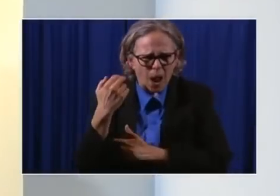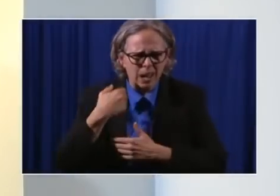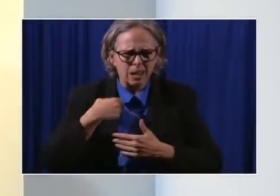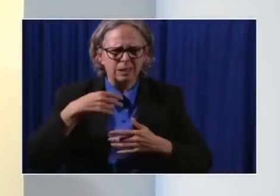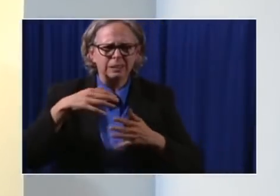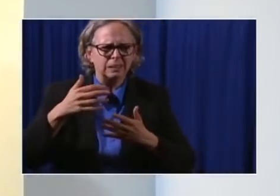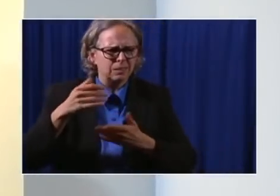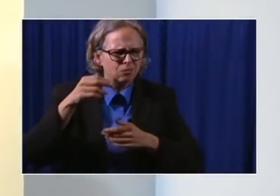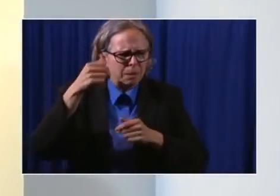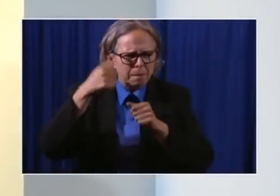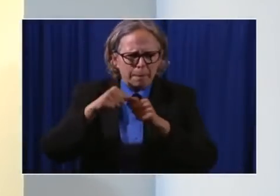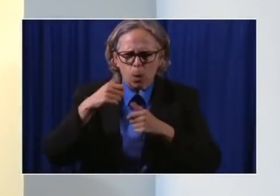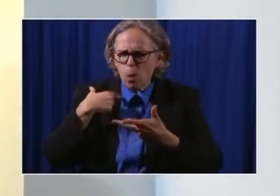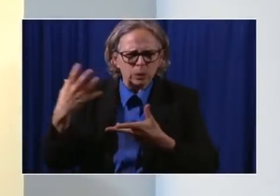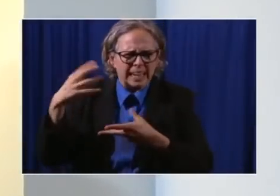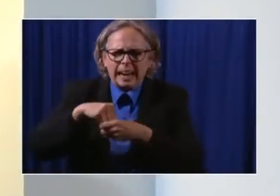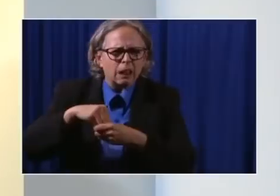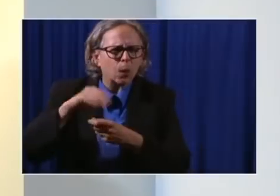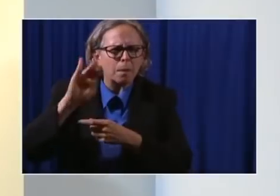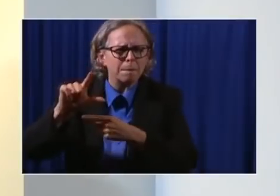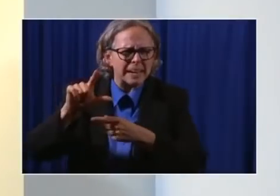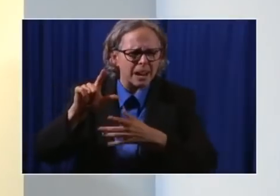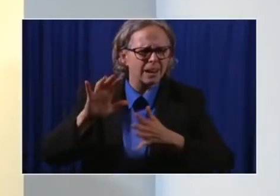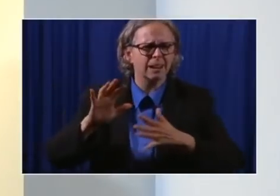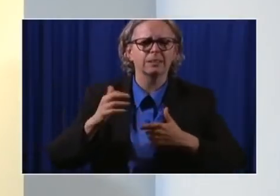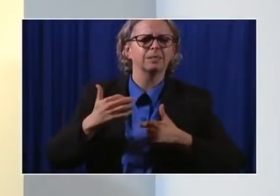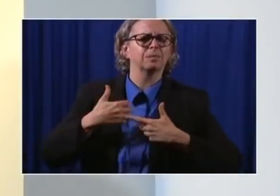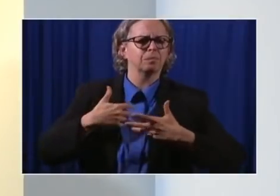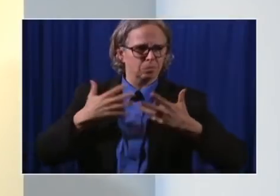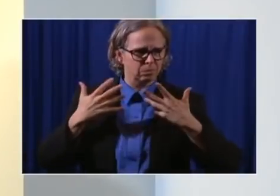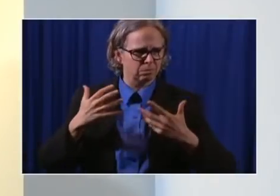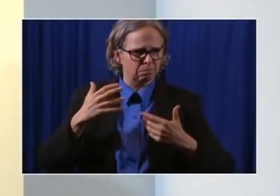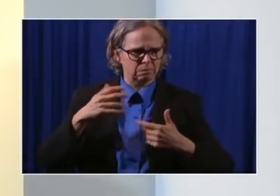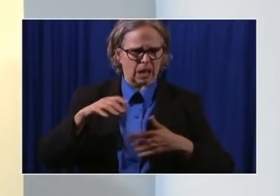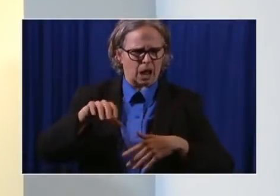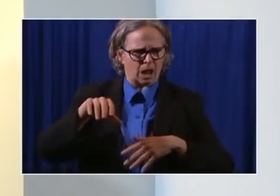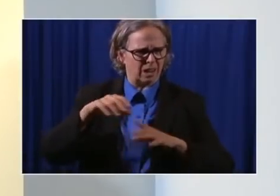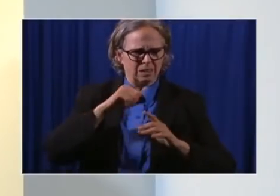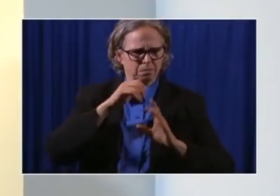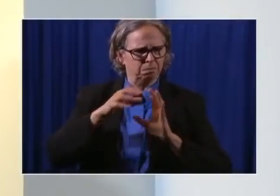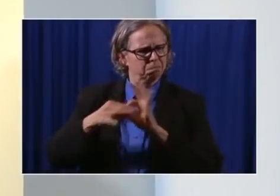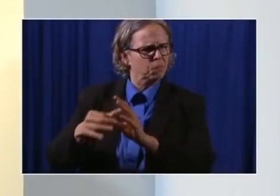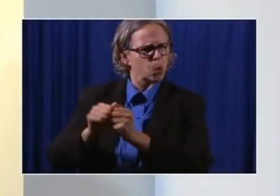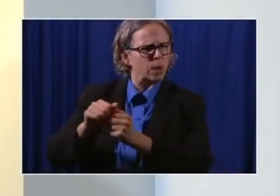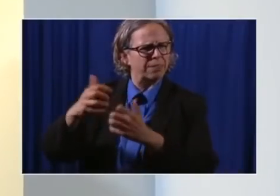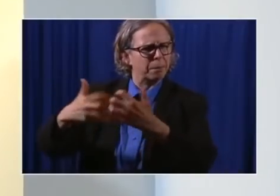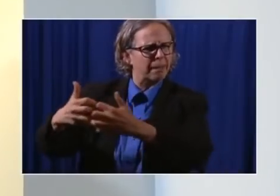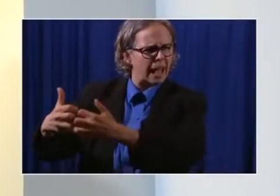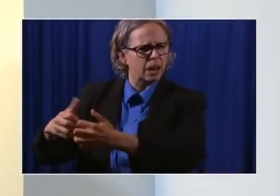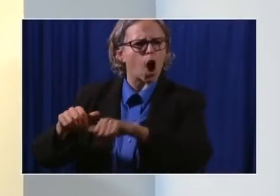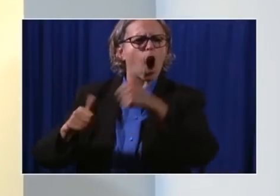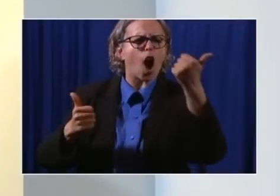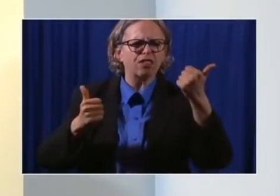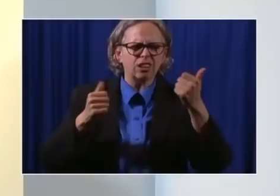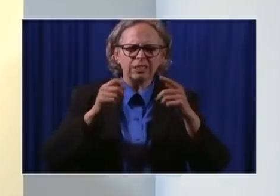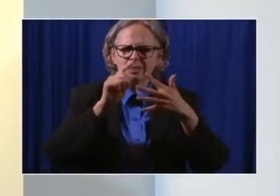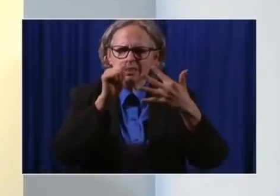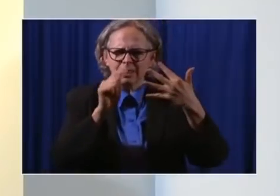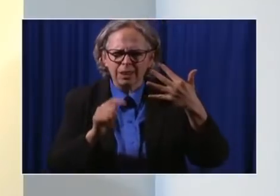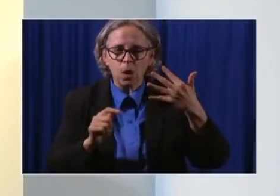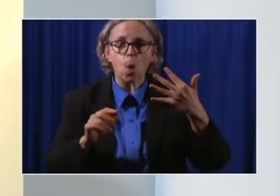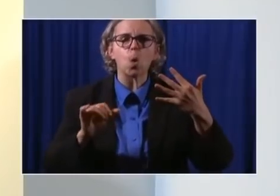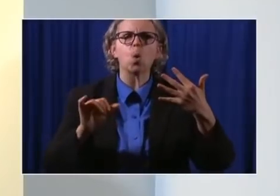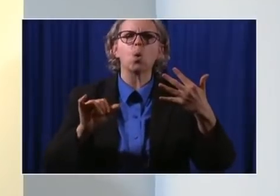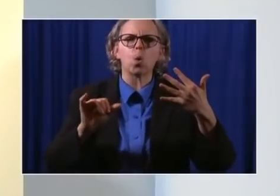didn't have to do with the nuclear power plants. And one of the things that they reminded me of is